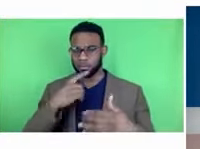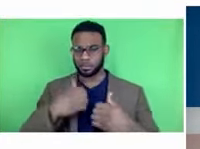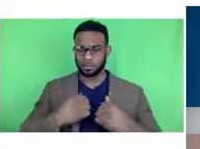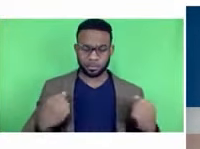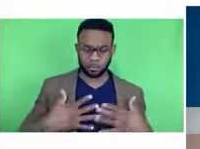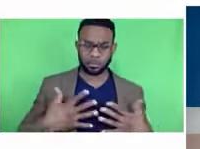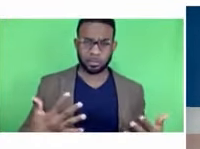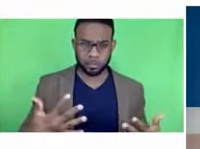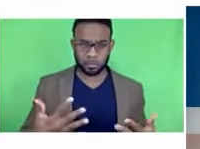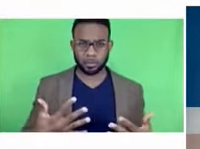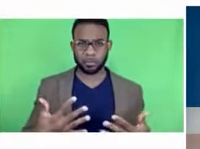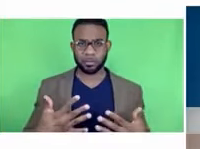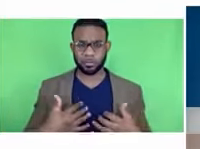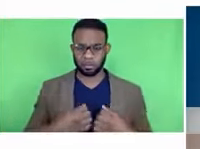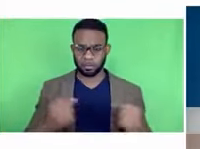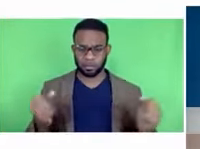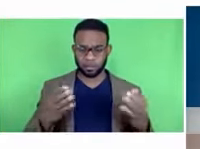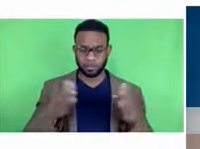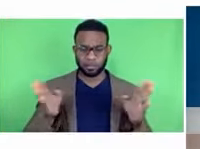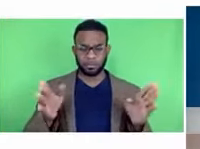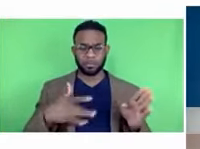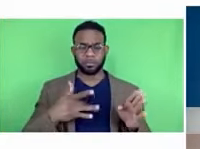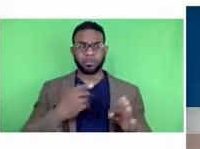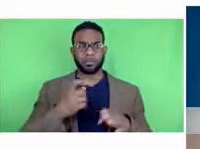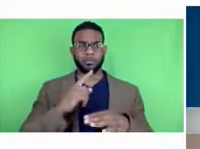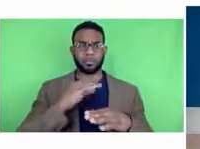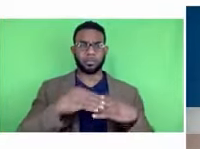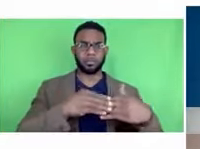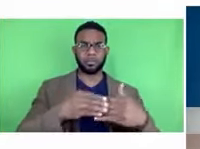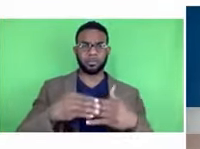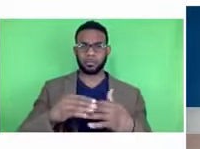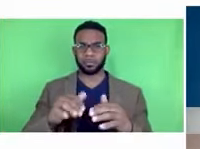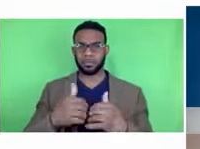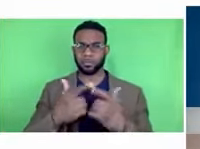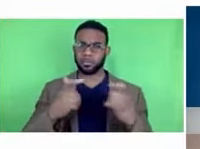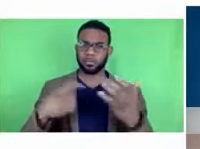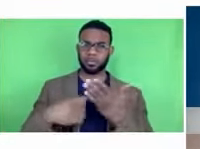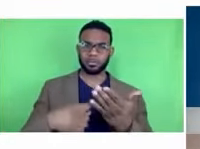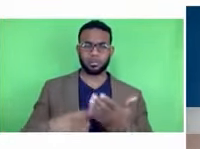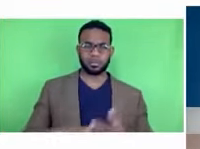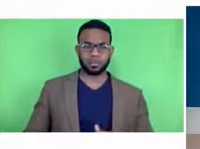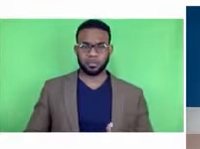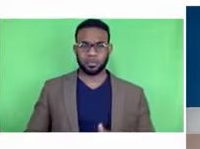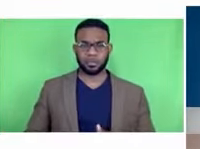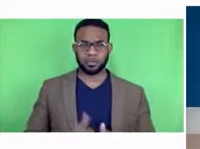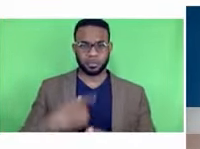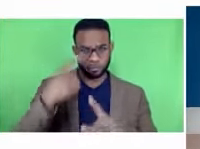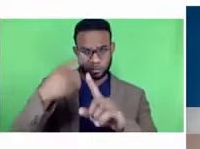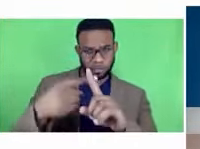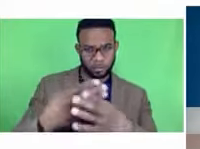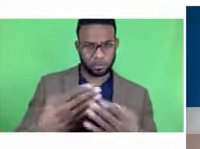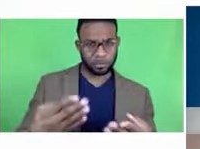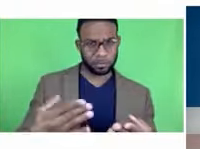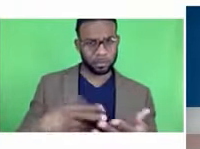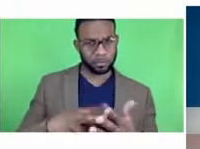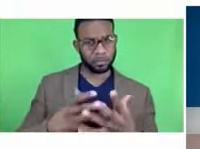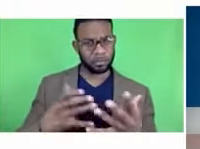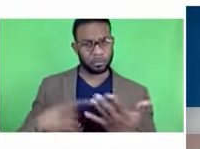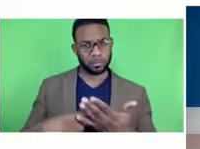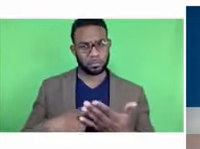open their sort of field a little bit and be flexible and have a bigger conversation about the positive things. I mean, a lot of the conversation